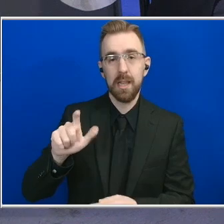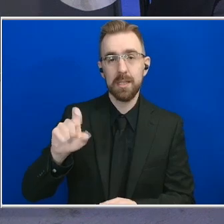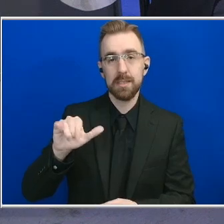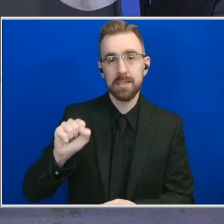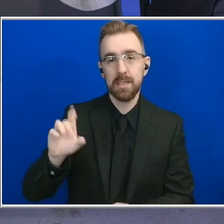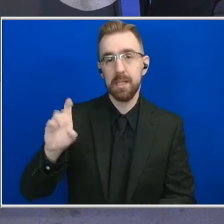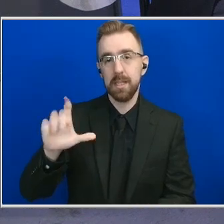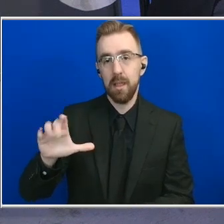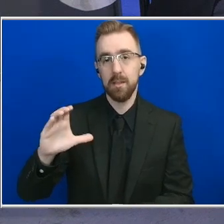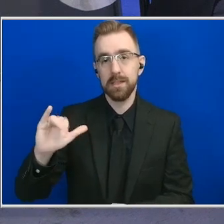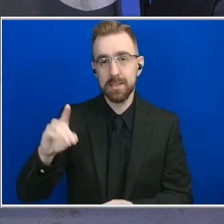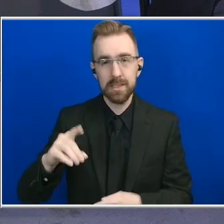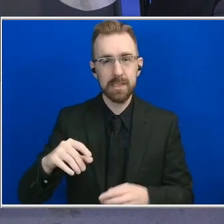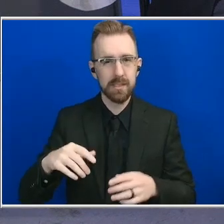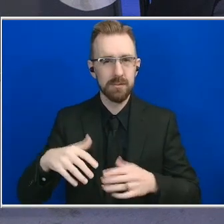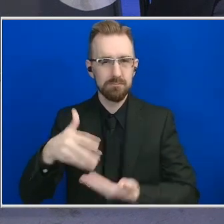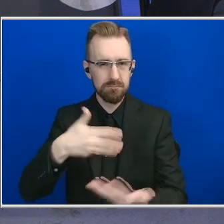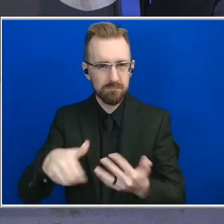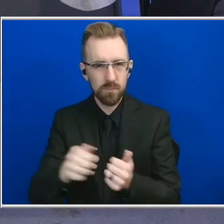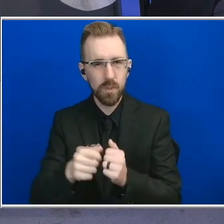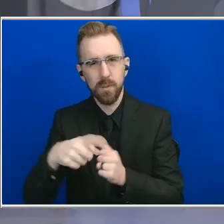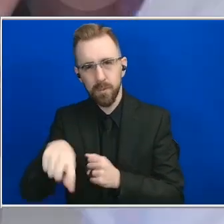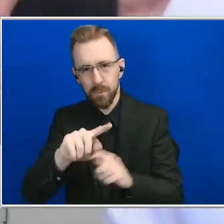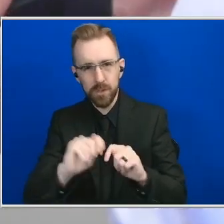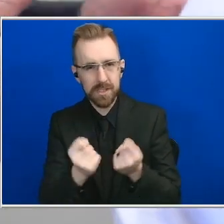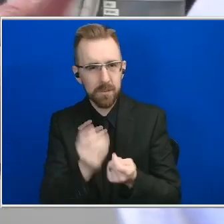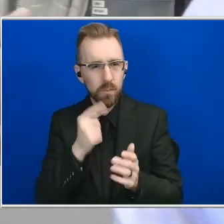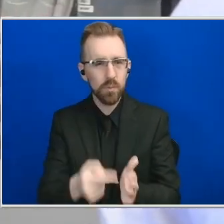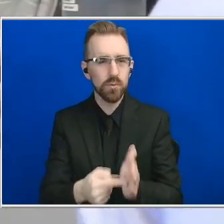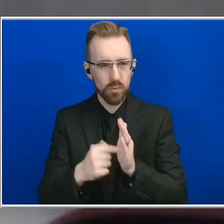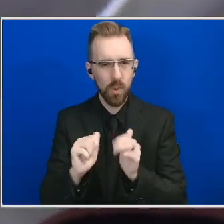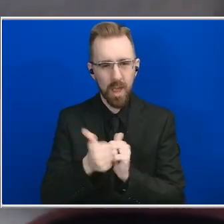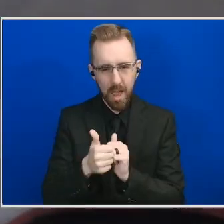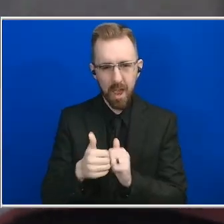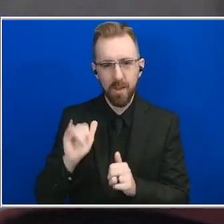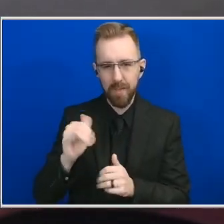with you and your team. She's going to show us how it works. Alexis.